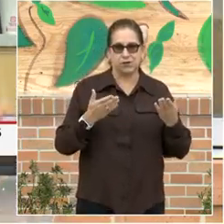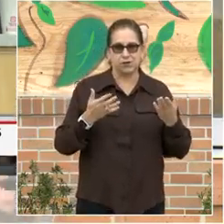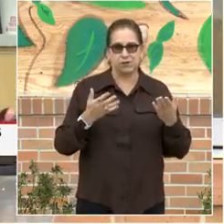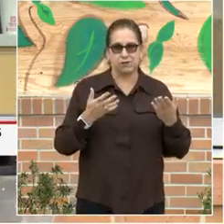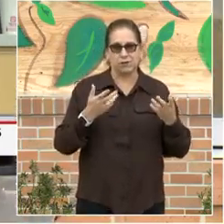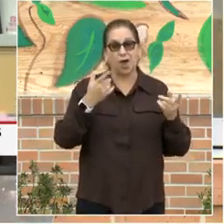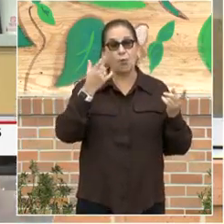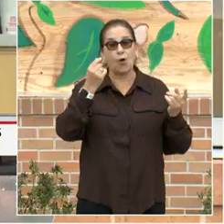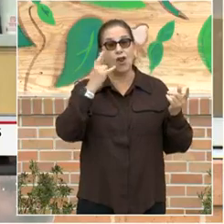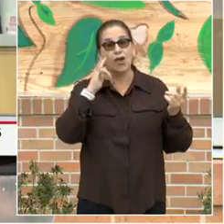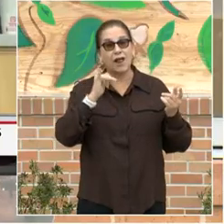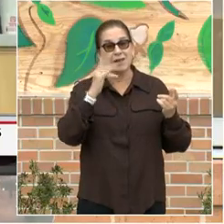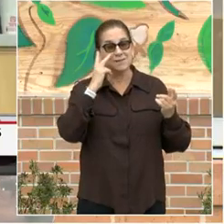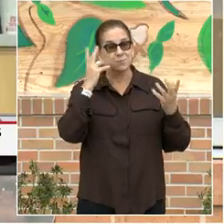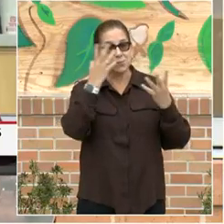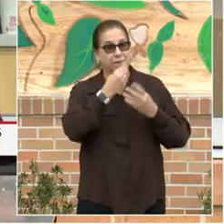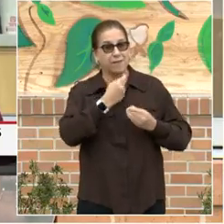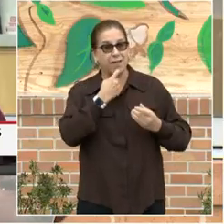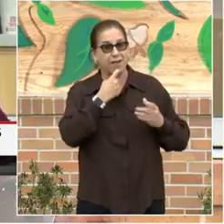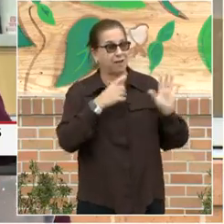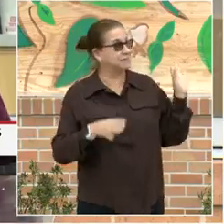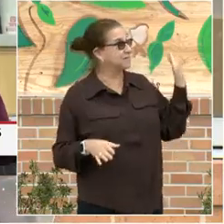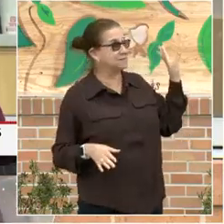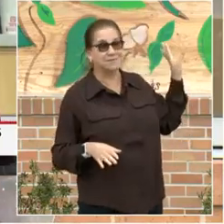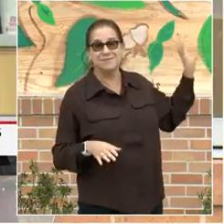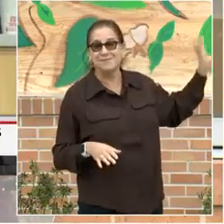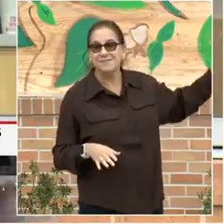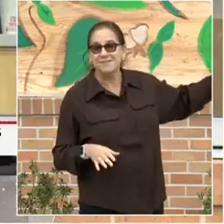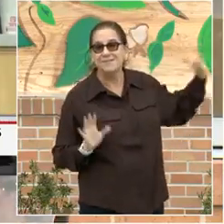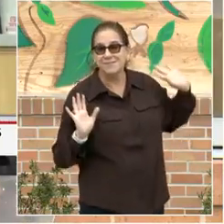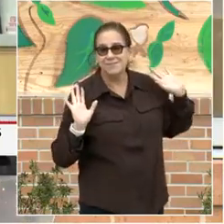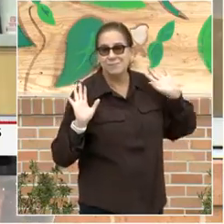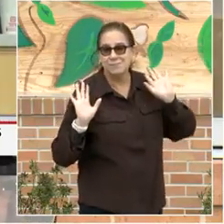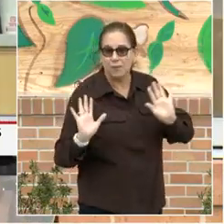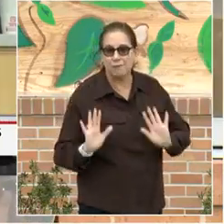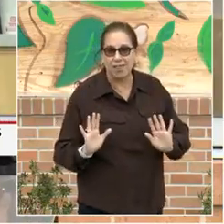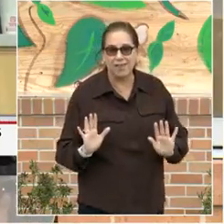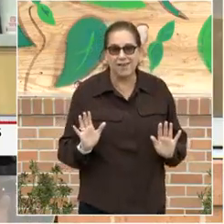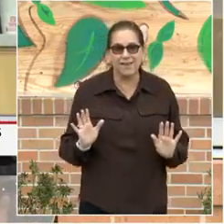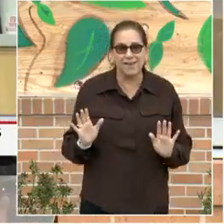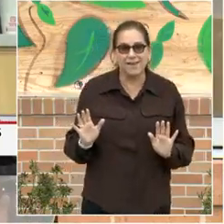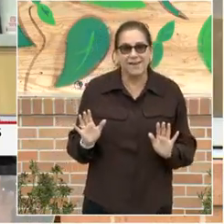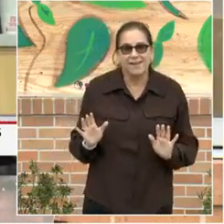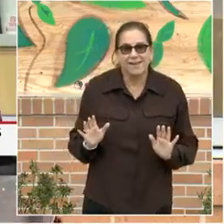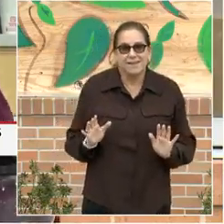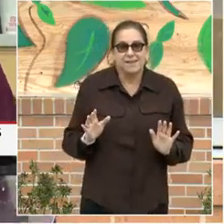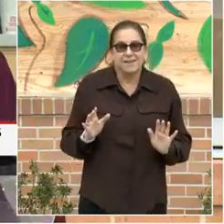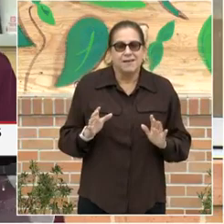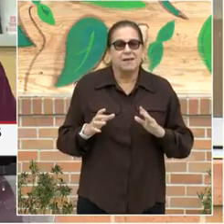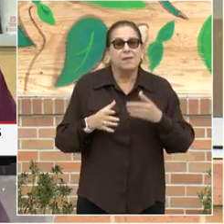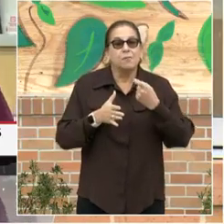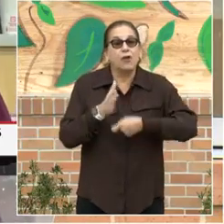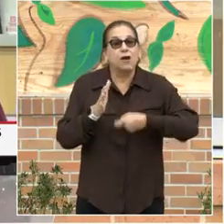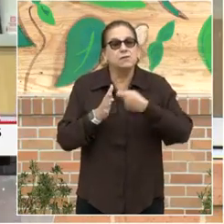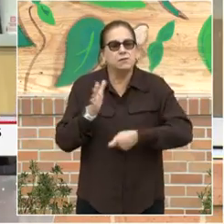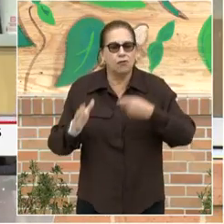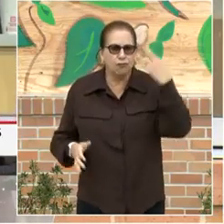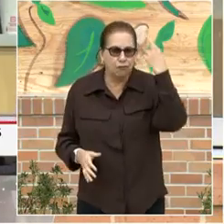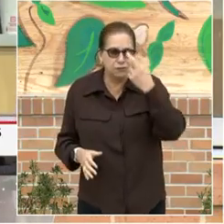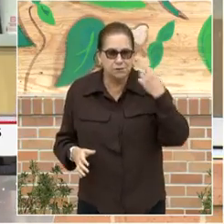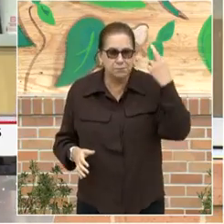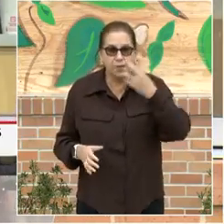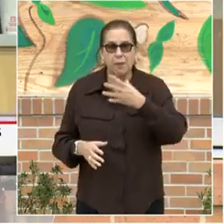this glass. It is beautiful. Good Foods is reasonably priced, and also, too, they hire people in